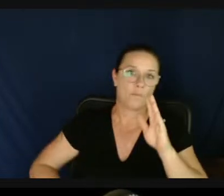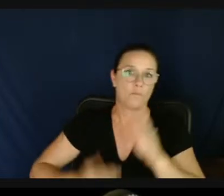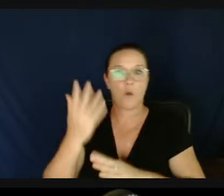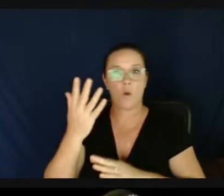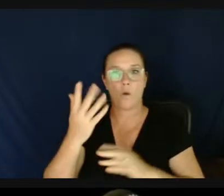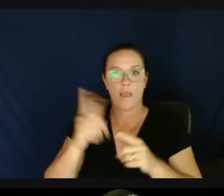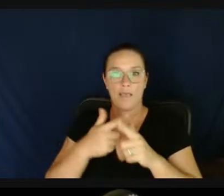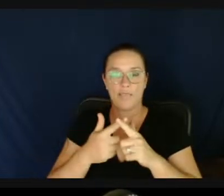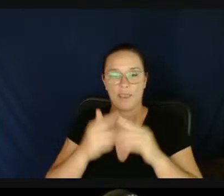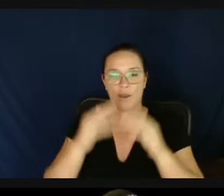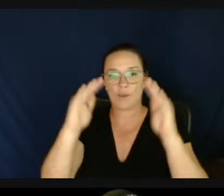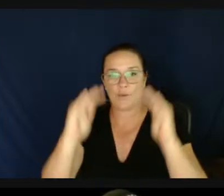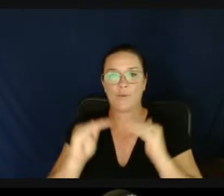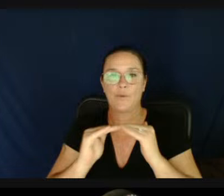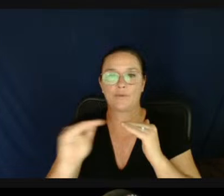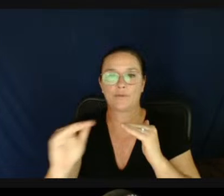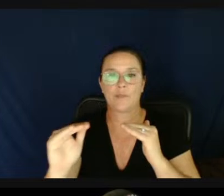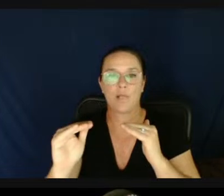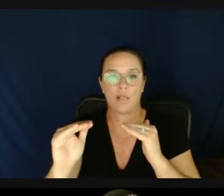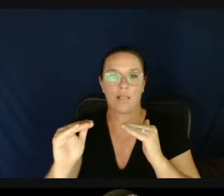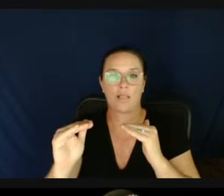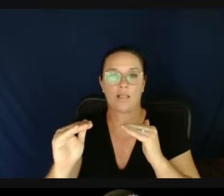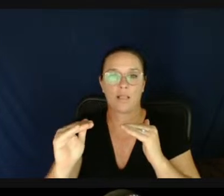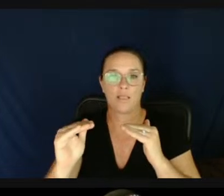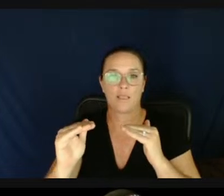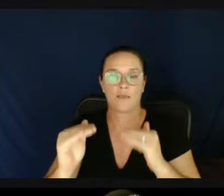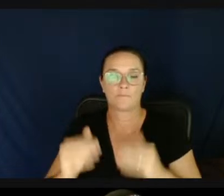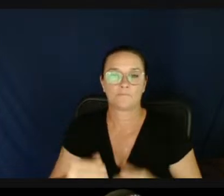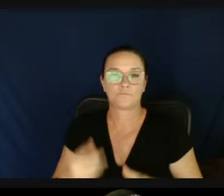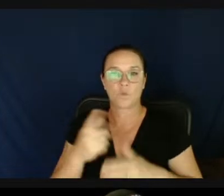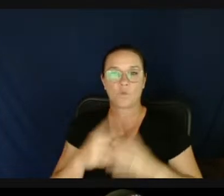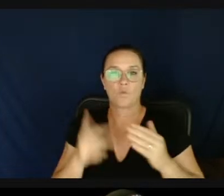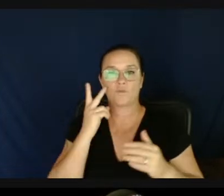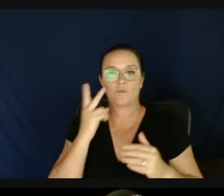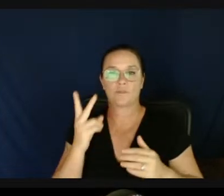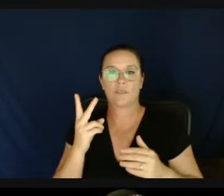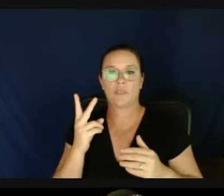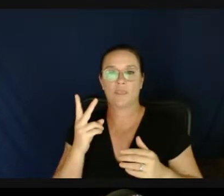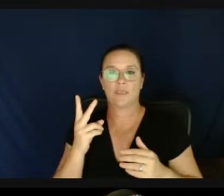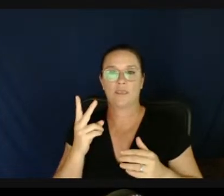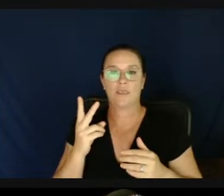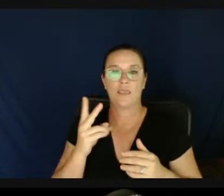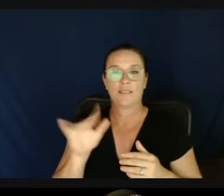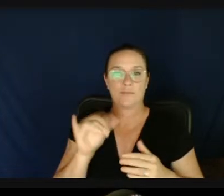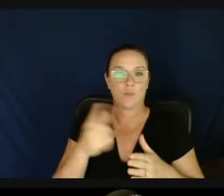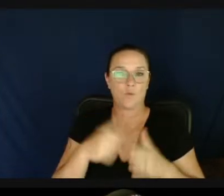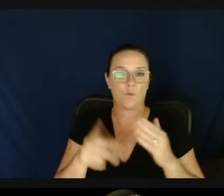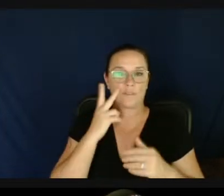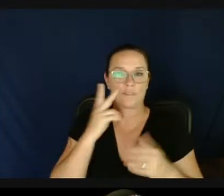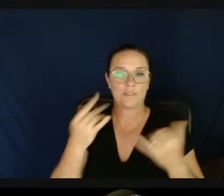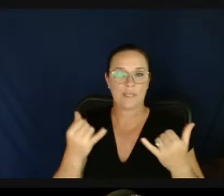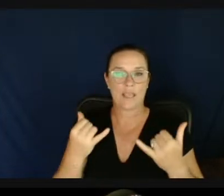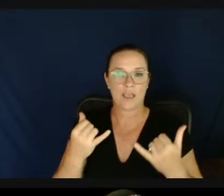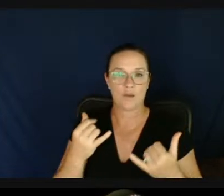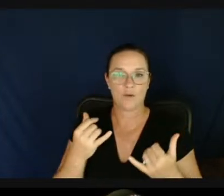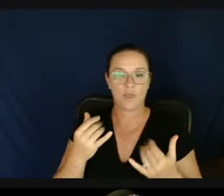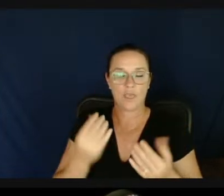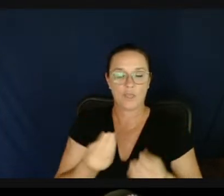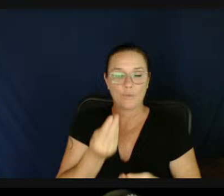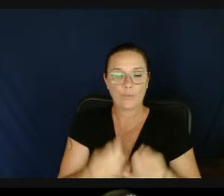and stabilizes after that. Right. So, but what you're seeing is this trend of similar to what we're seeing now, a low level activity to